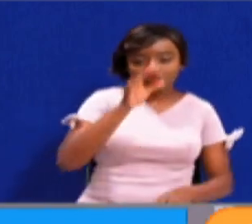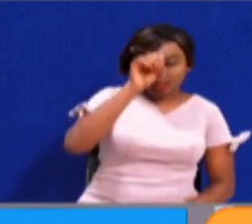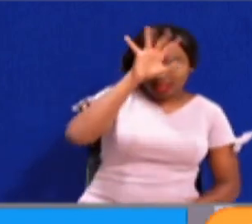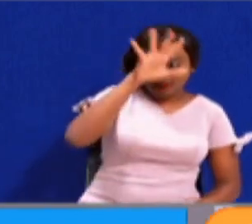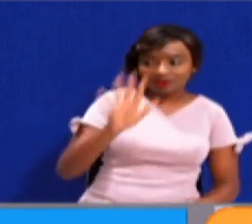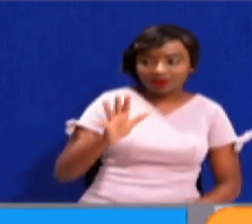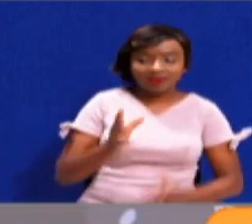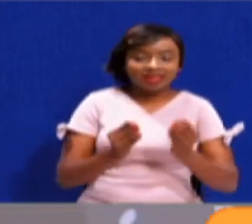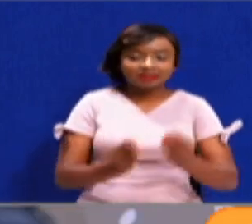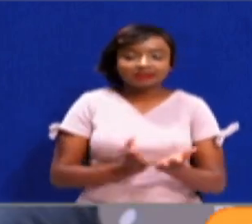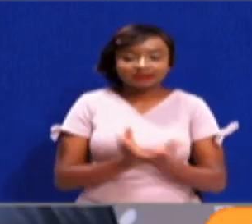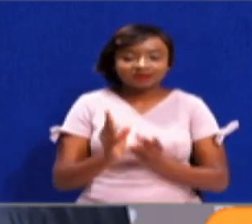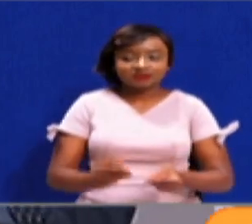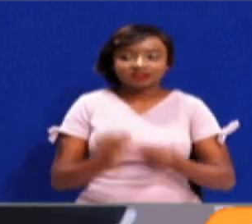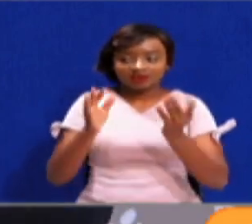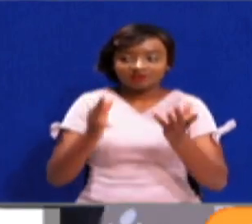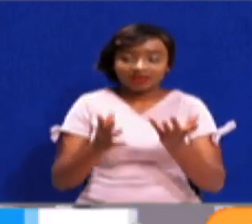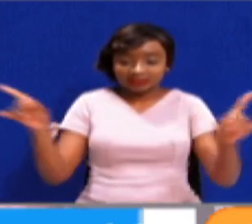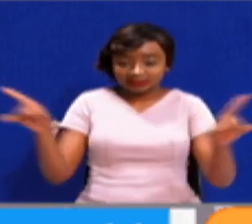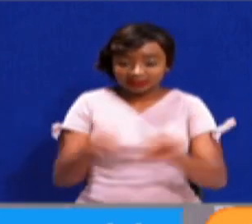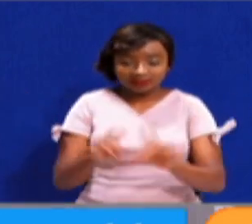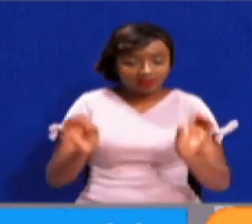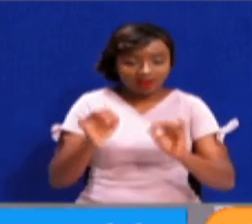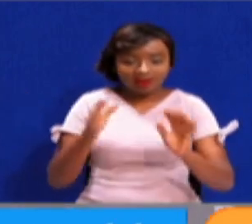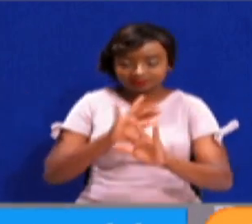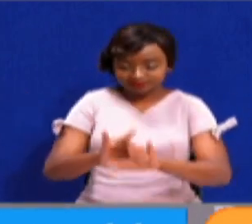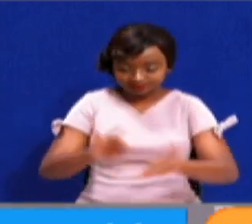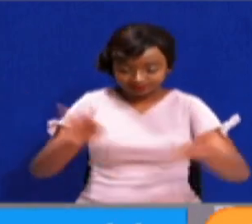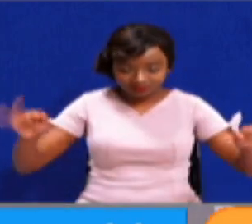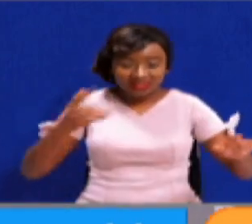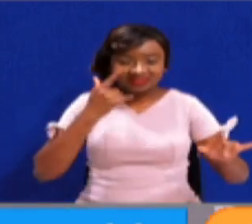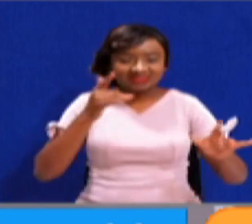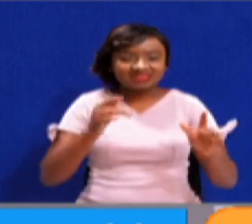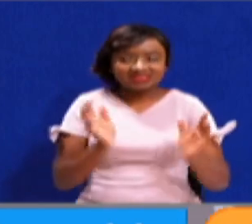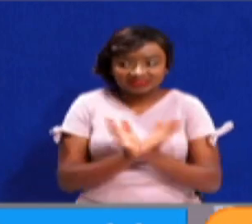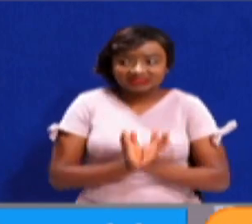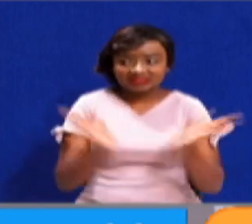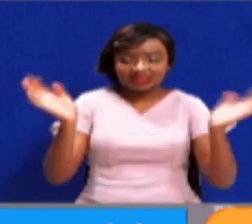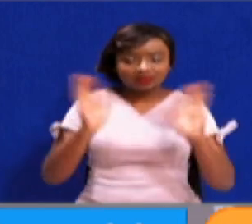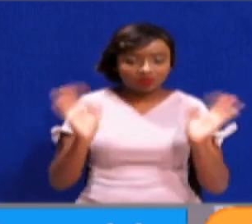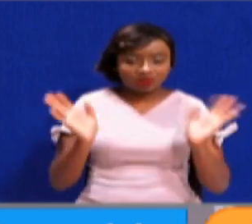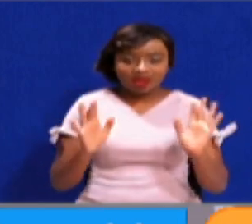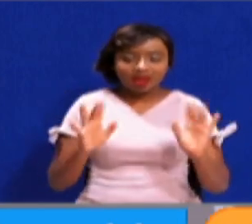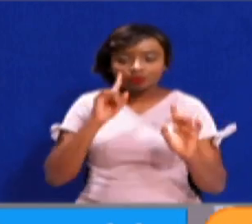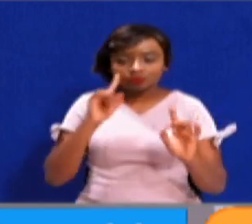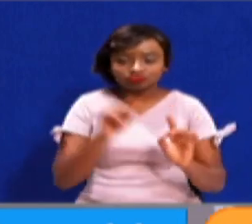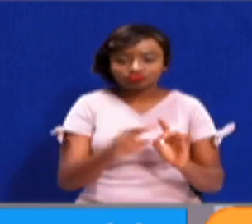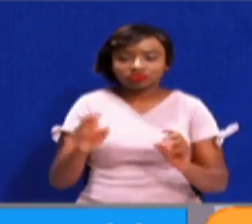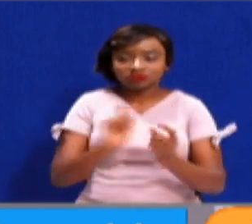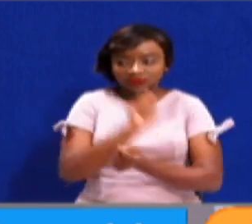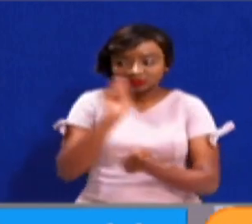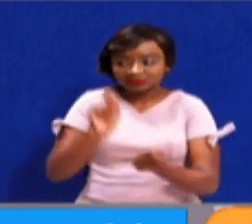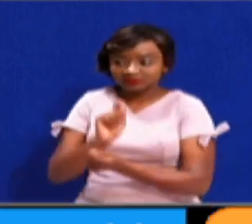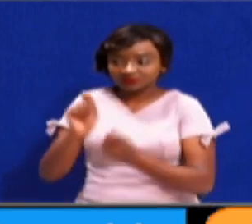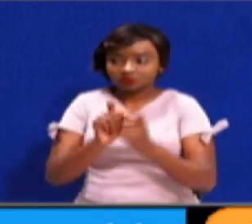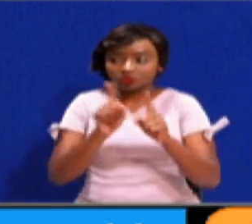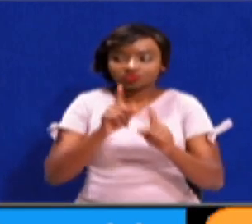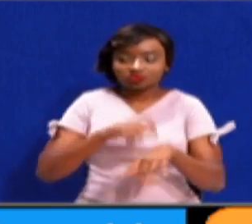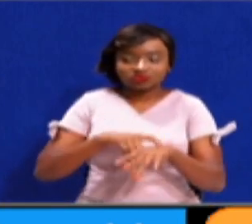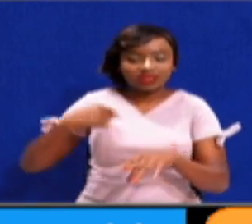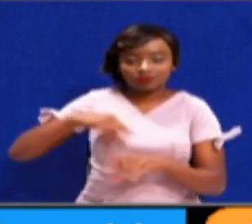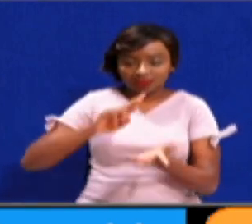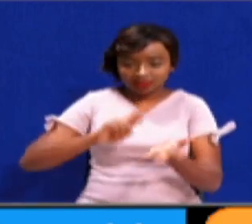example. So we should not look at things generally. Let's look at things specifically, so that even as we distribute these resources, we distribute